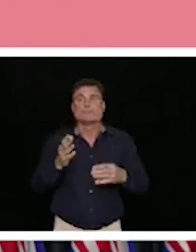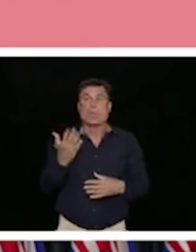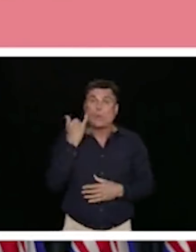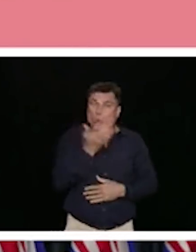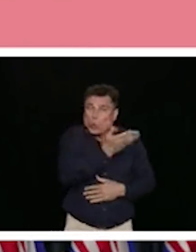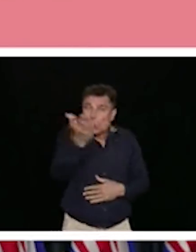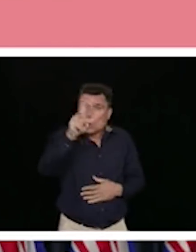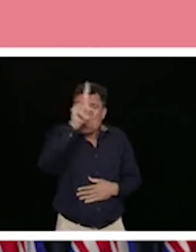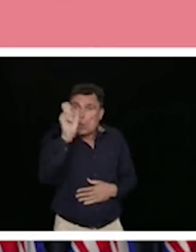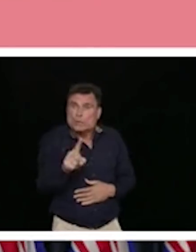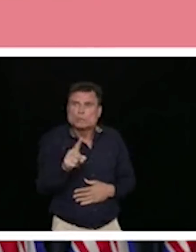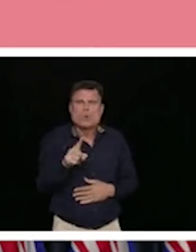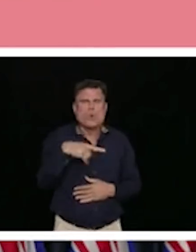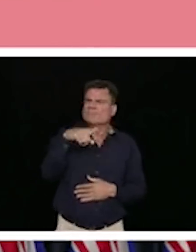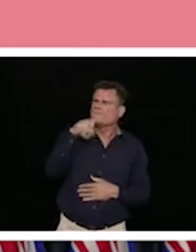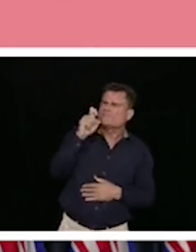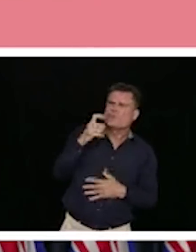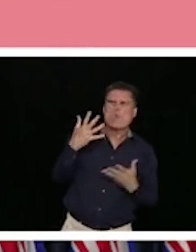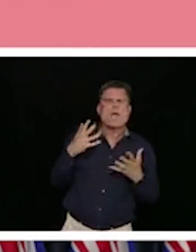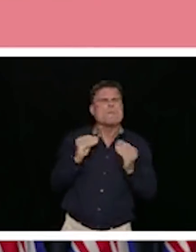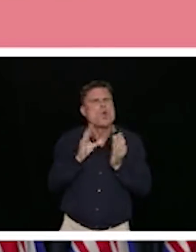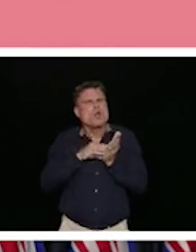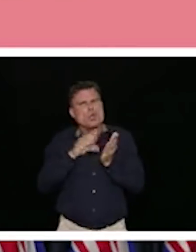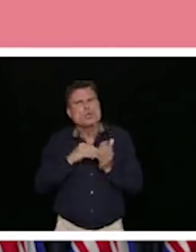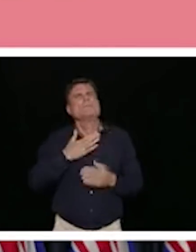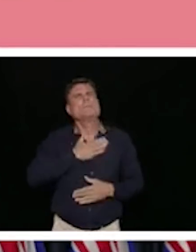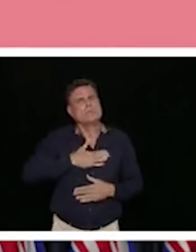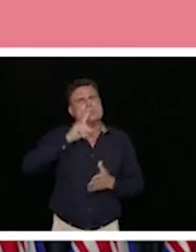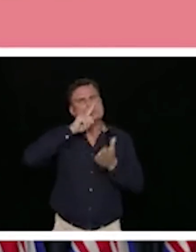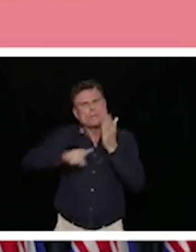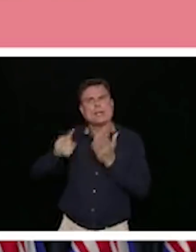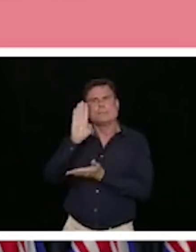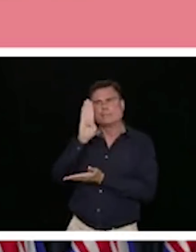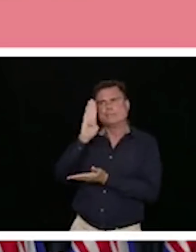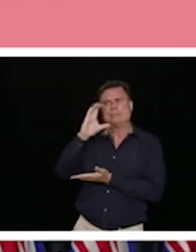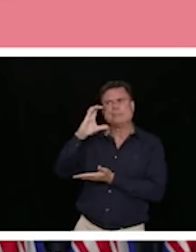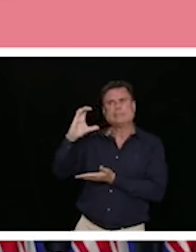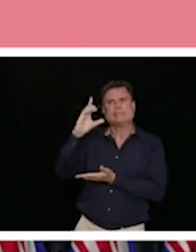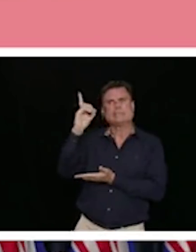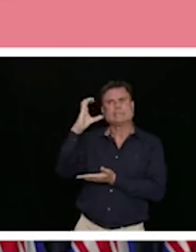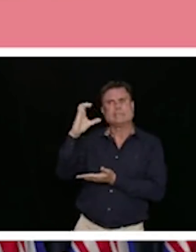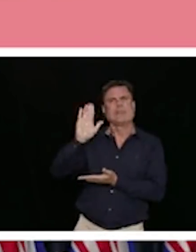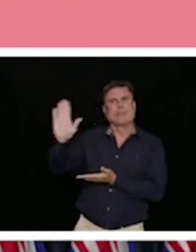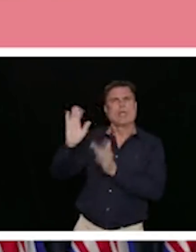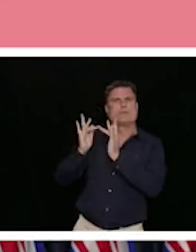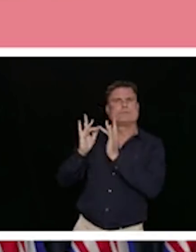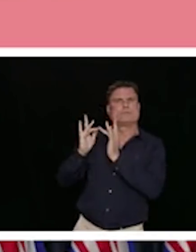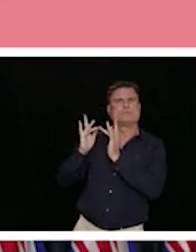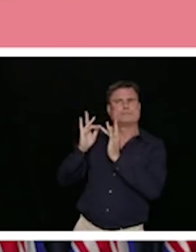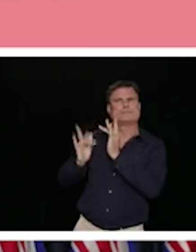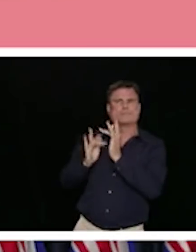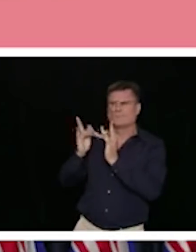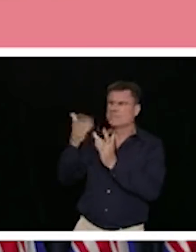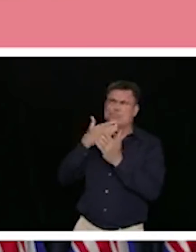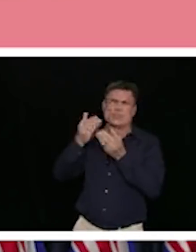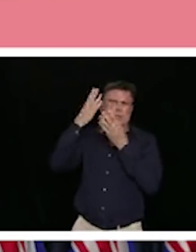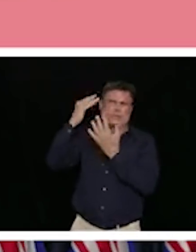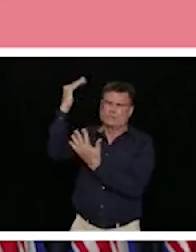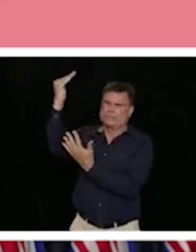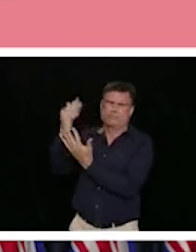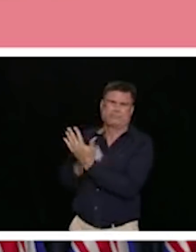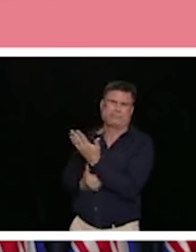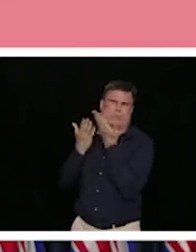point. So we're learning a lot. There's much, much more for us to continue to understand. And the thing that we